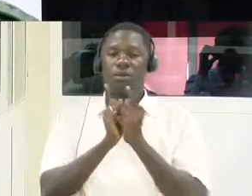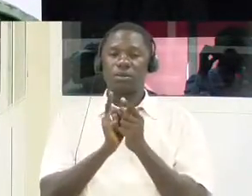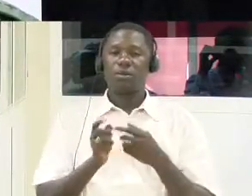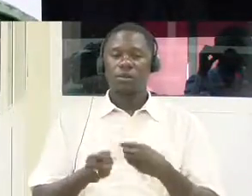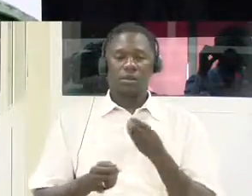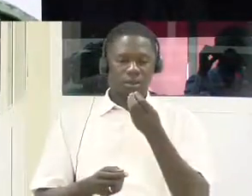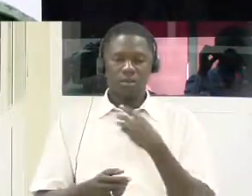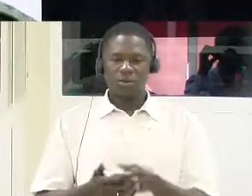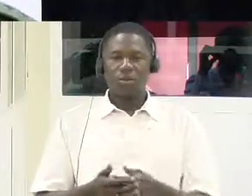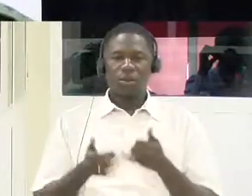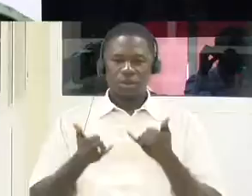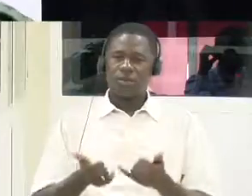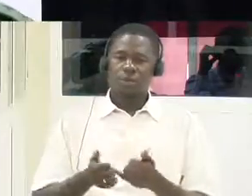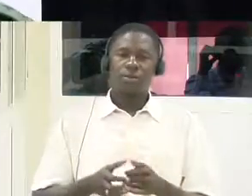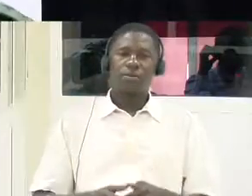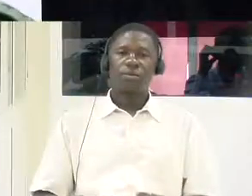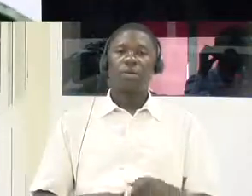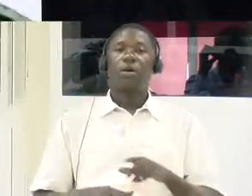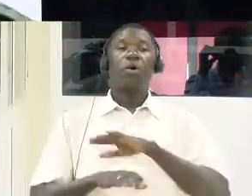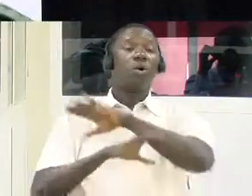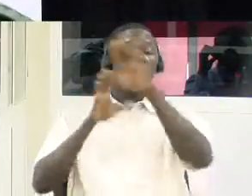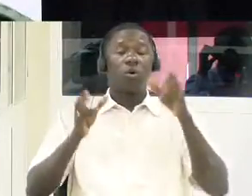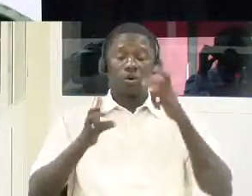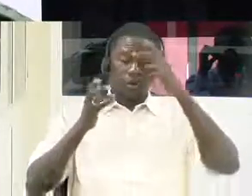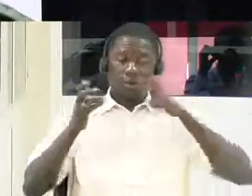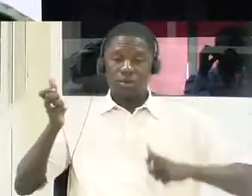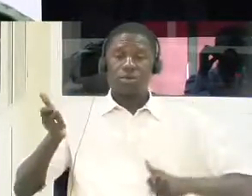me, now let the soldiers wait.